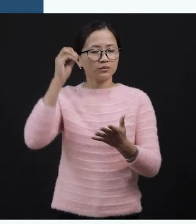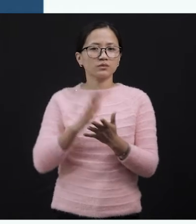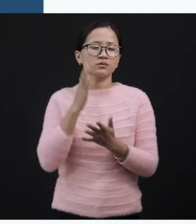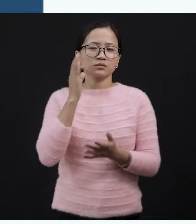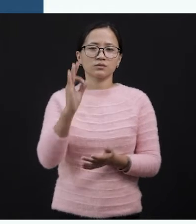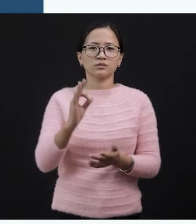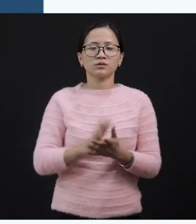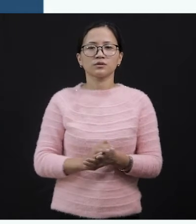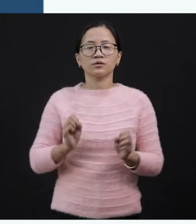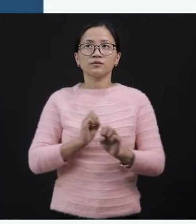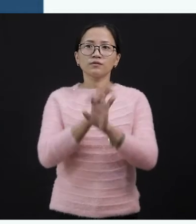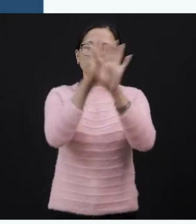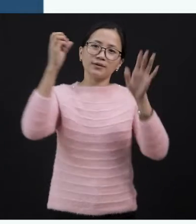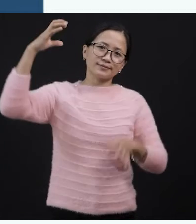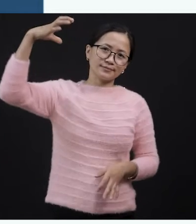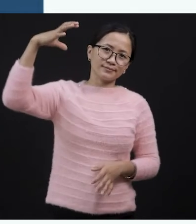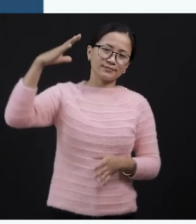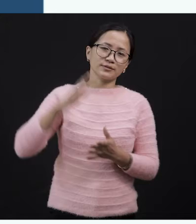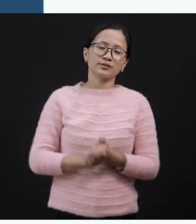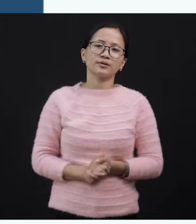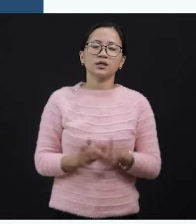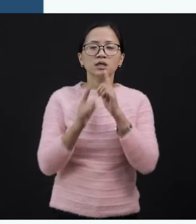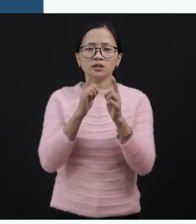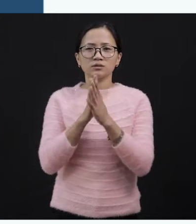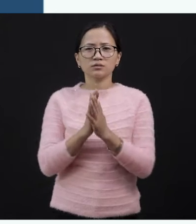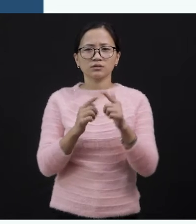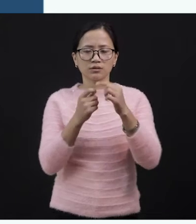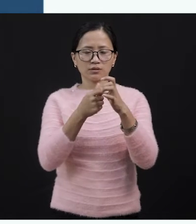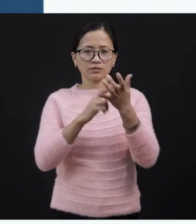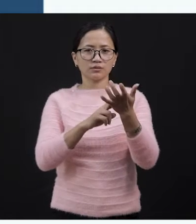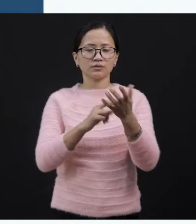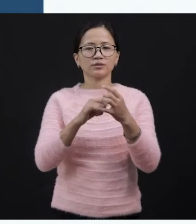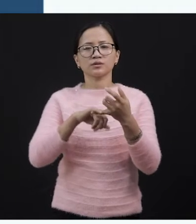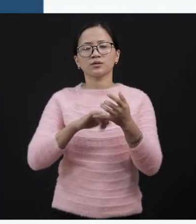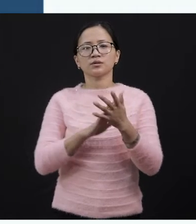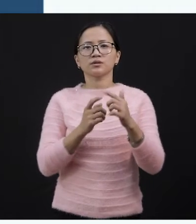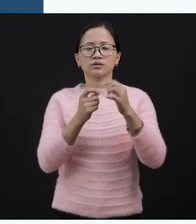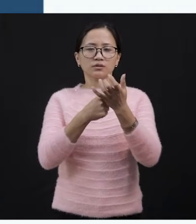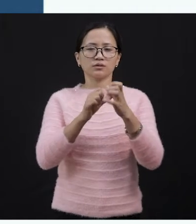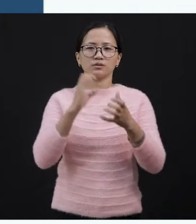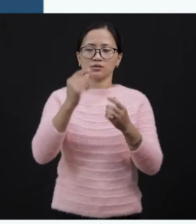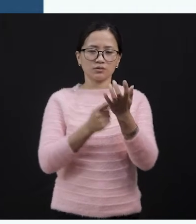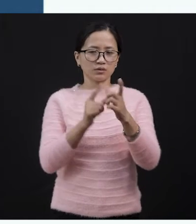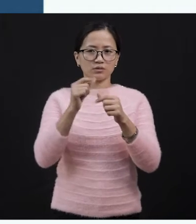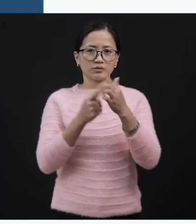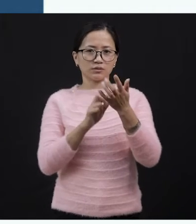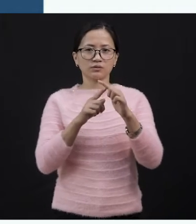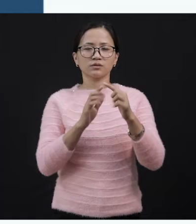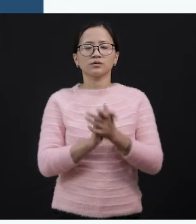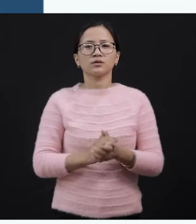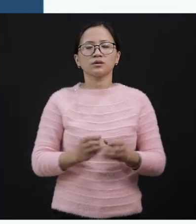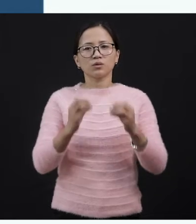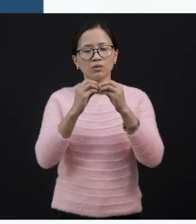the importance of light. We have discussed about transparent, translucent, opaque bodies. We